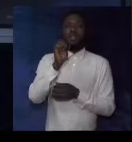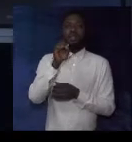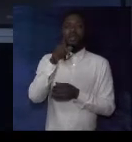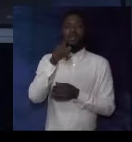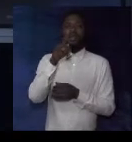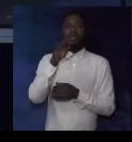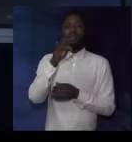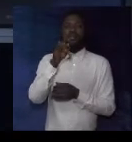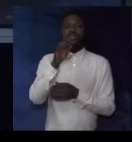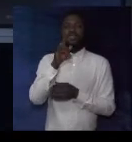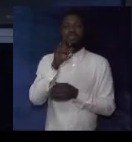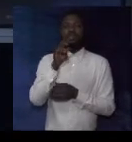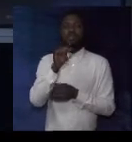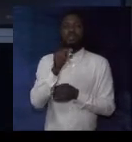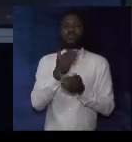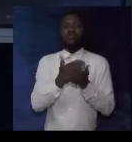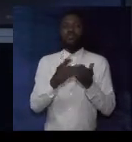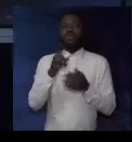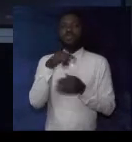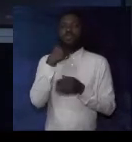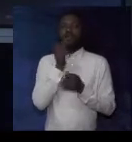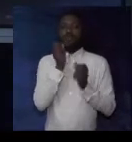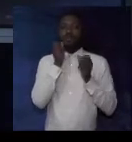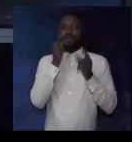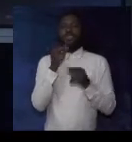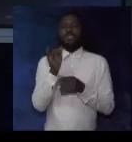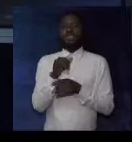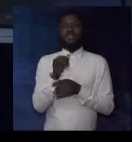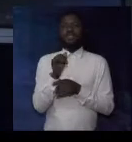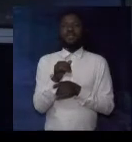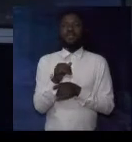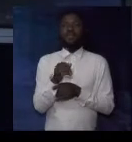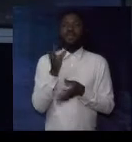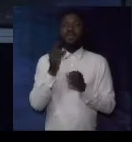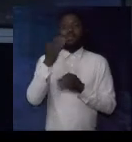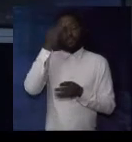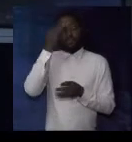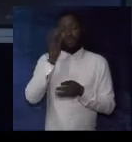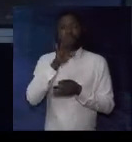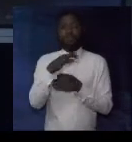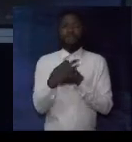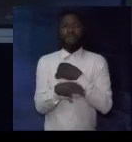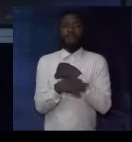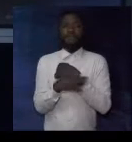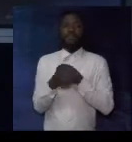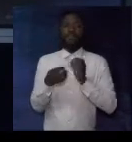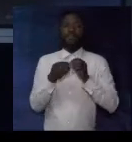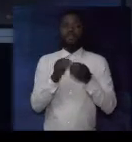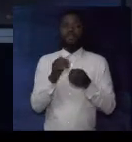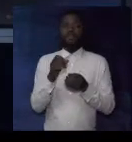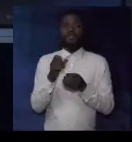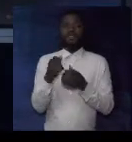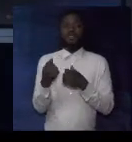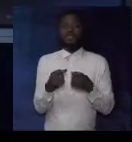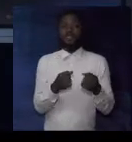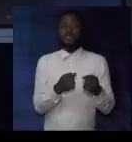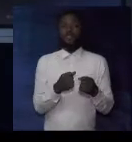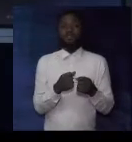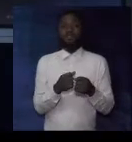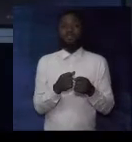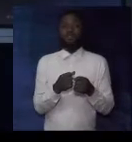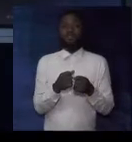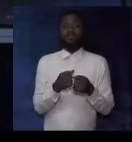the septillion. Somebody's already saying, wow. Yeah. You know, if you know your French numbering system, you